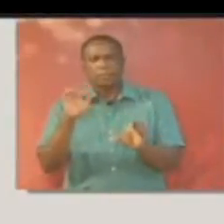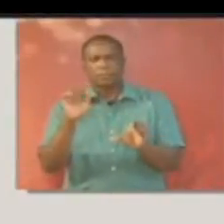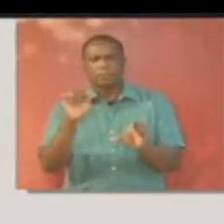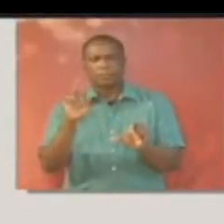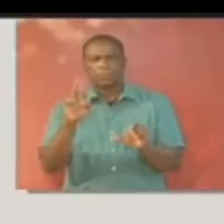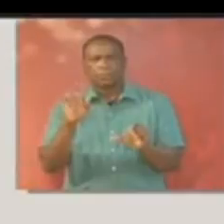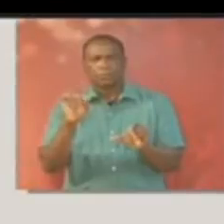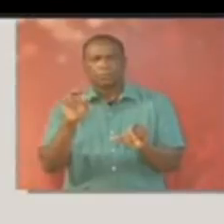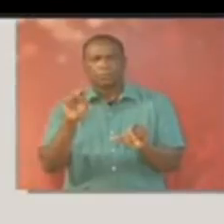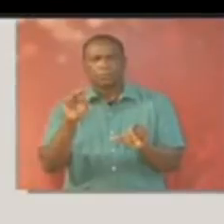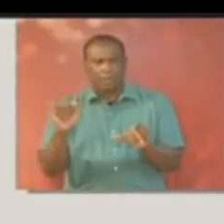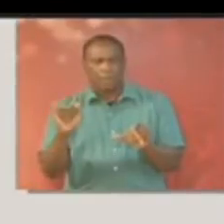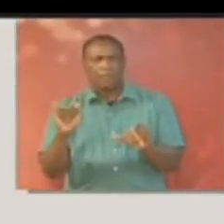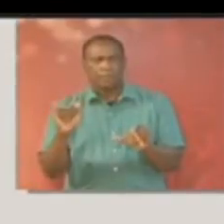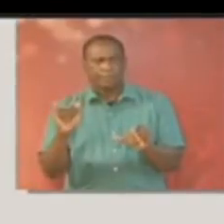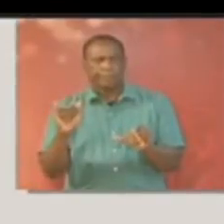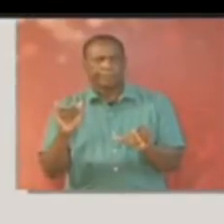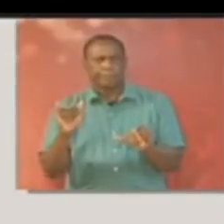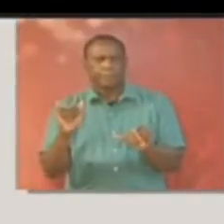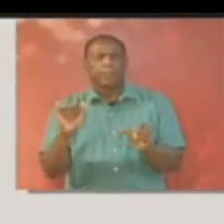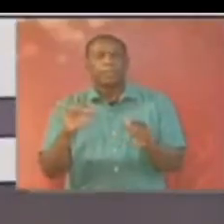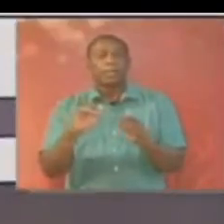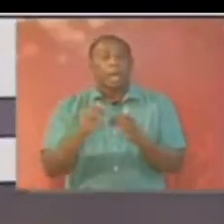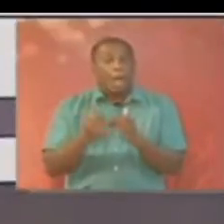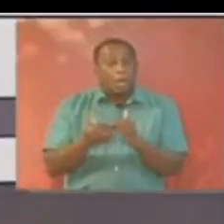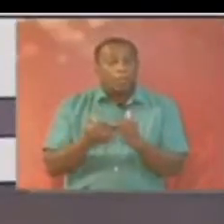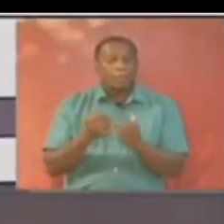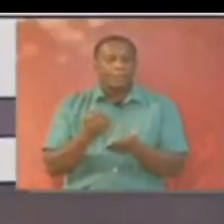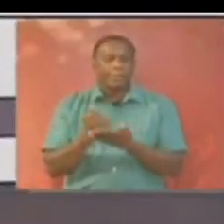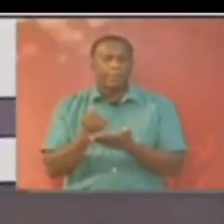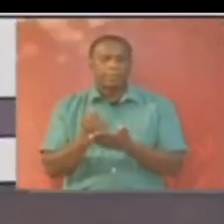and healthy this Christmas. Dr. St. Bernard.